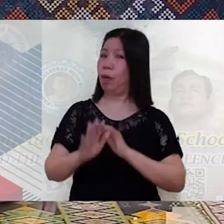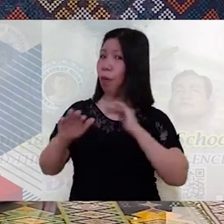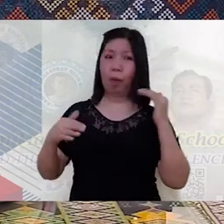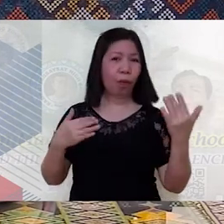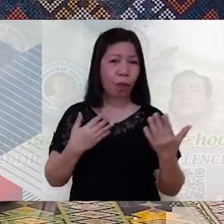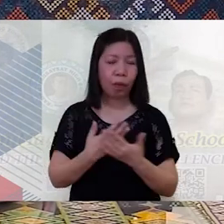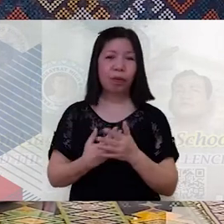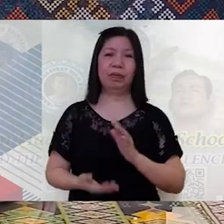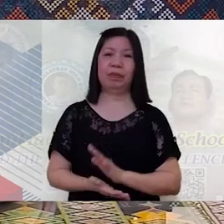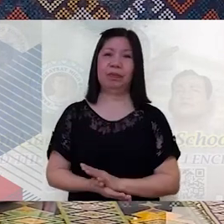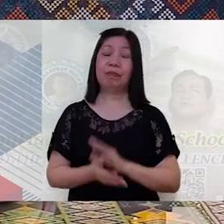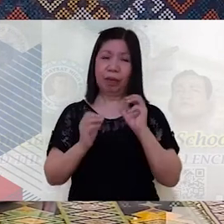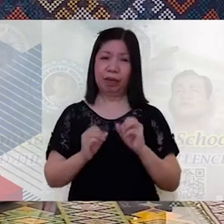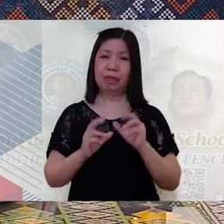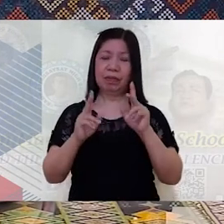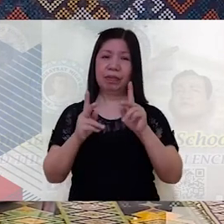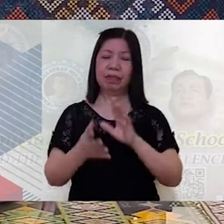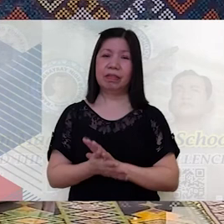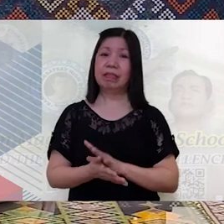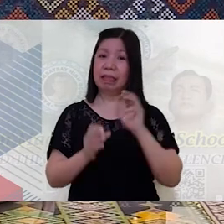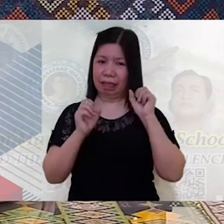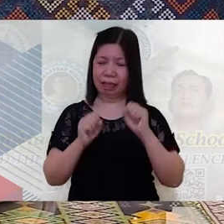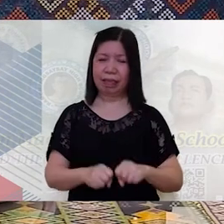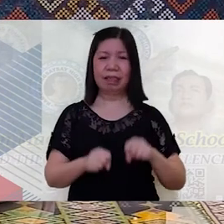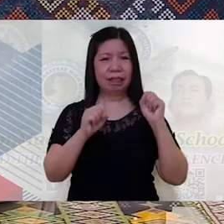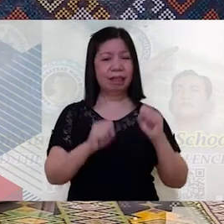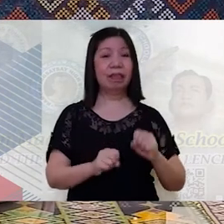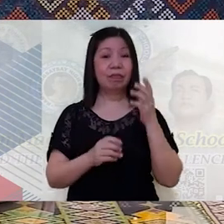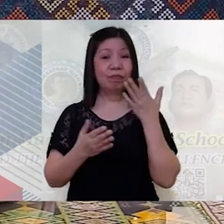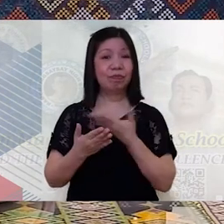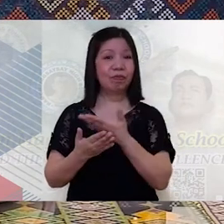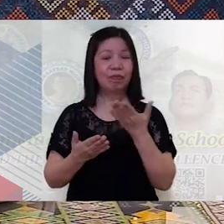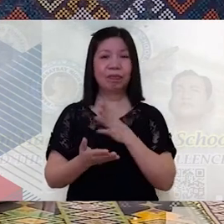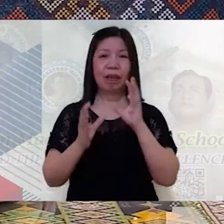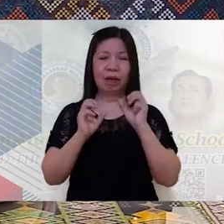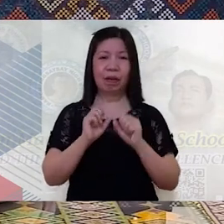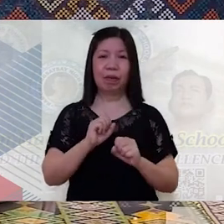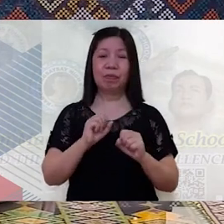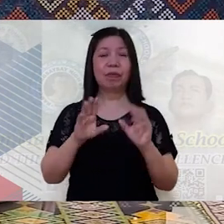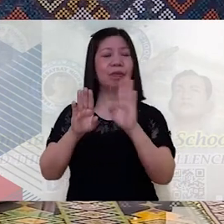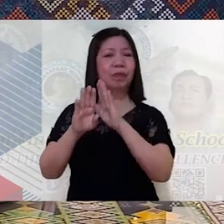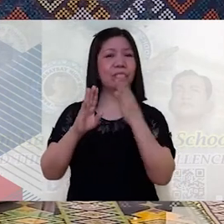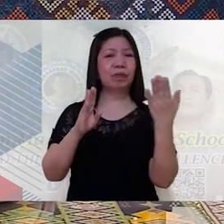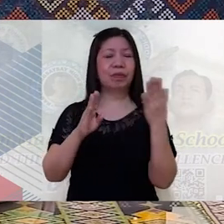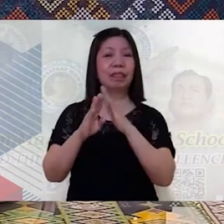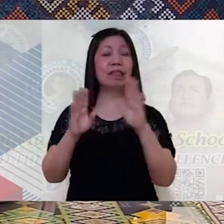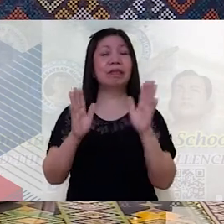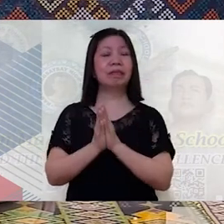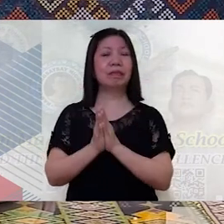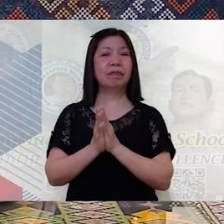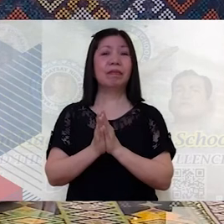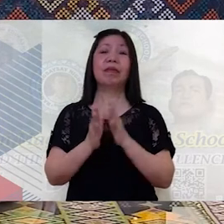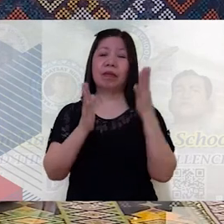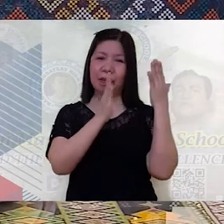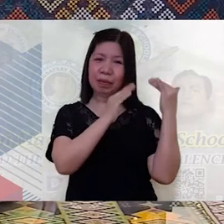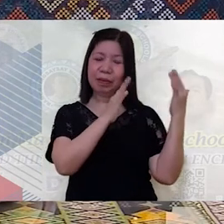of these opportunities are available to you. More doors are being opened.